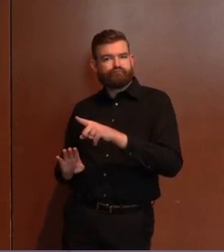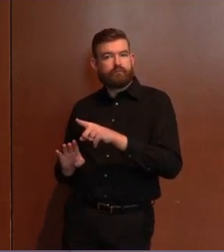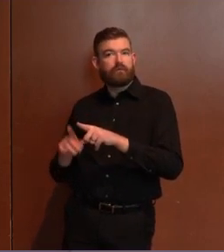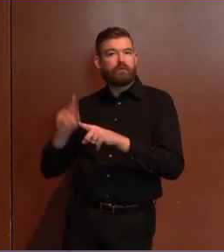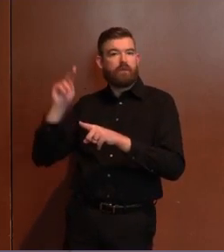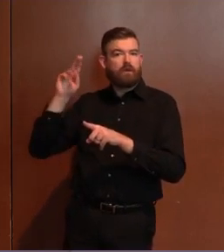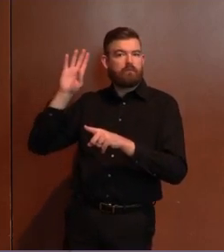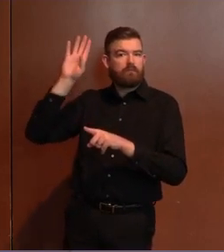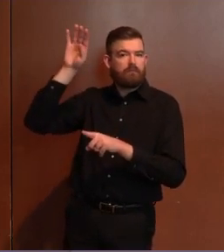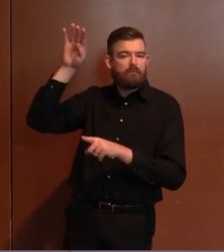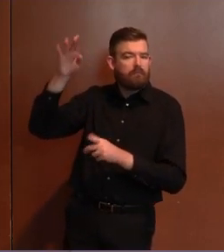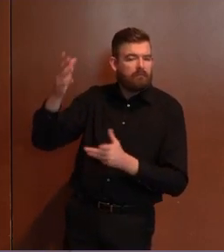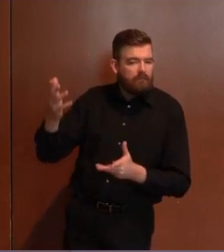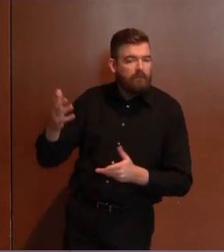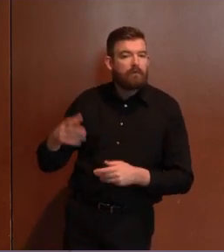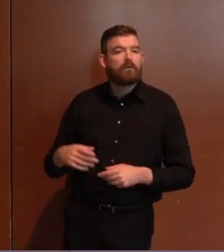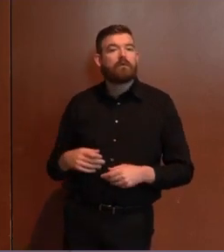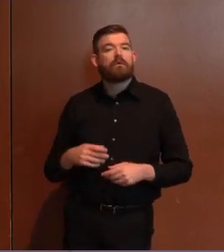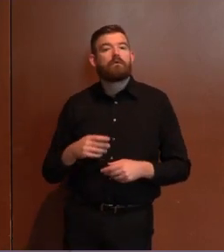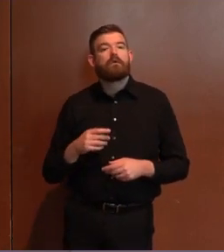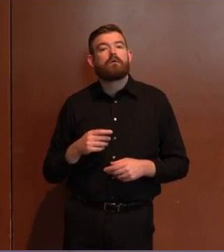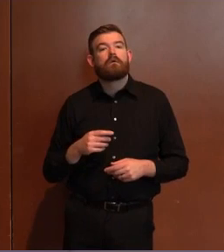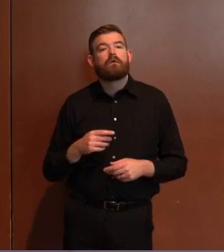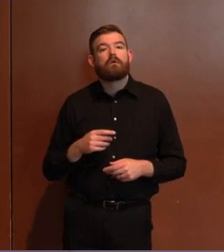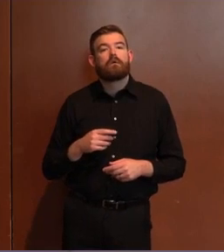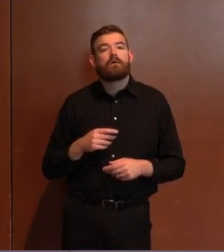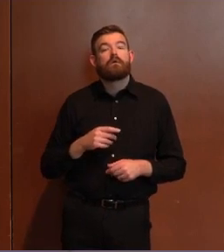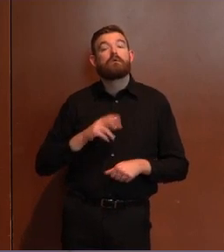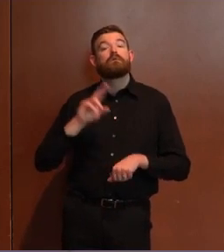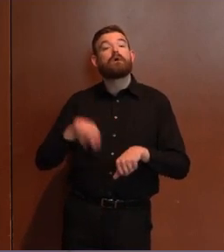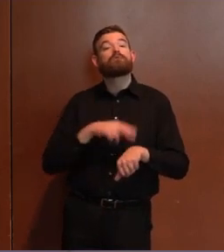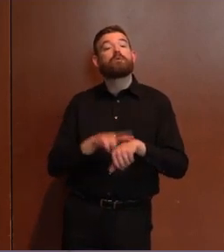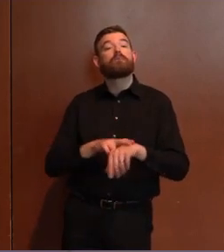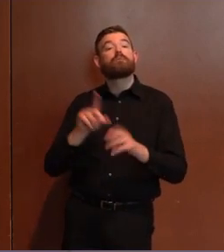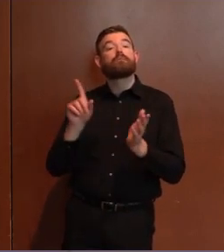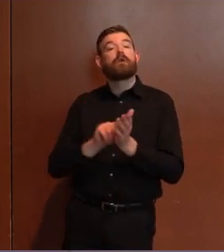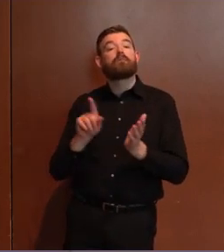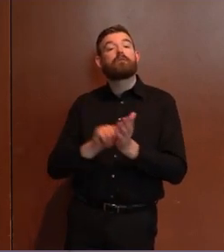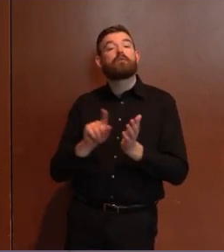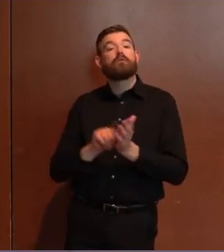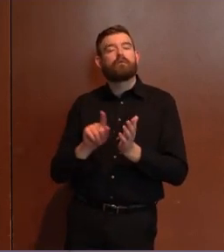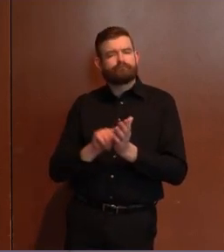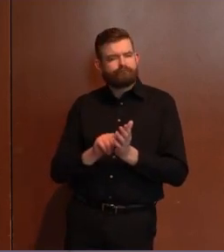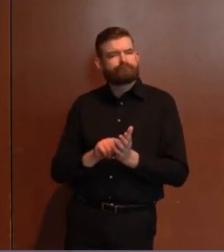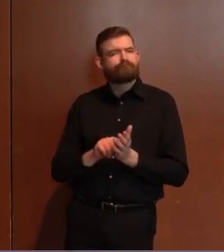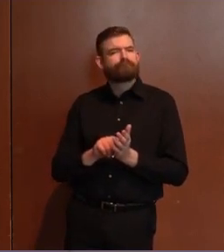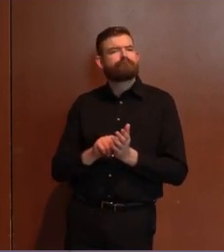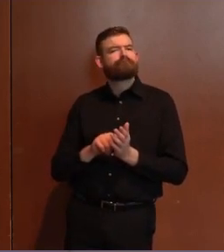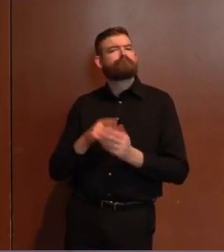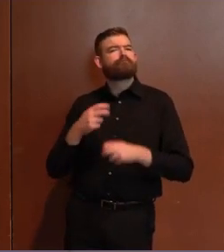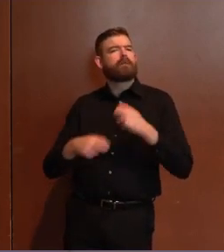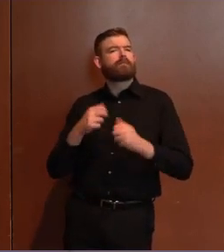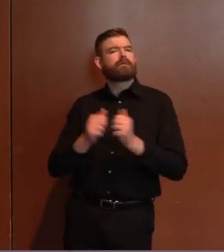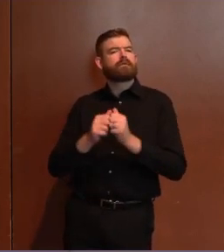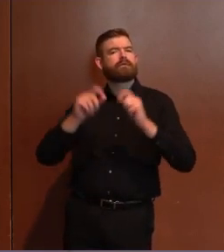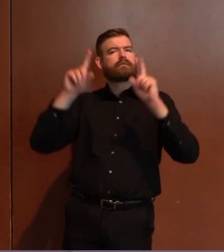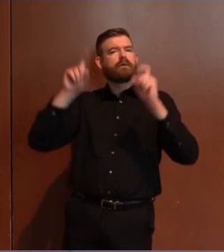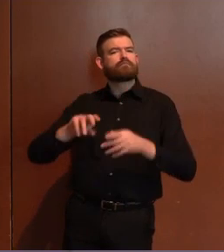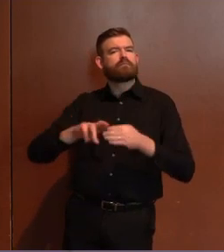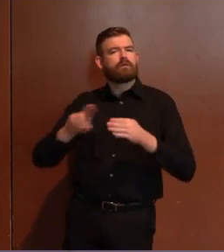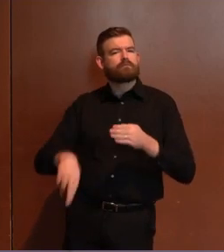of reports in the national media the last couple weeks, or last week rather, about problems with testing results, false negatives coming back. I